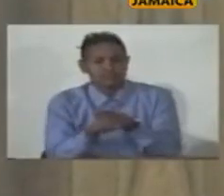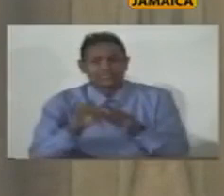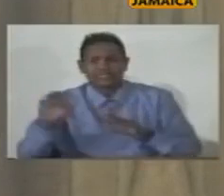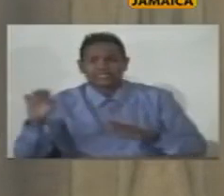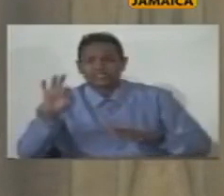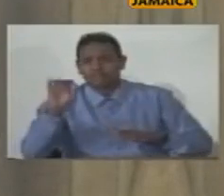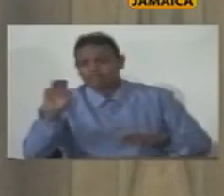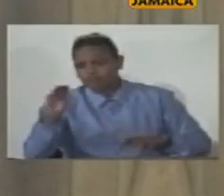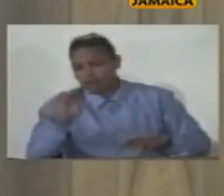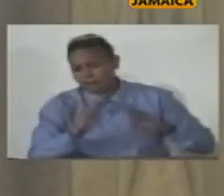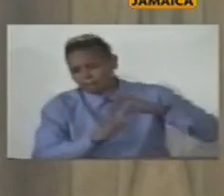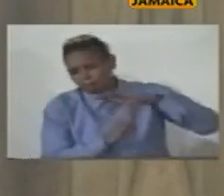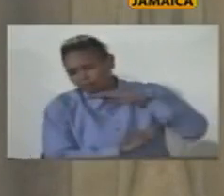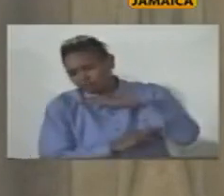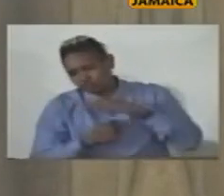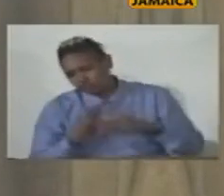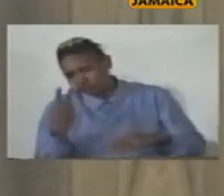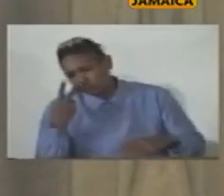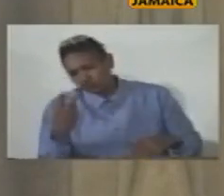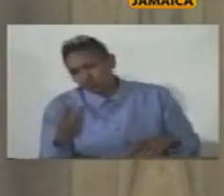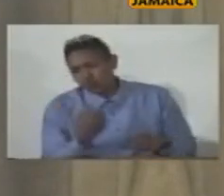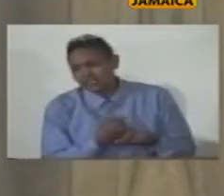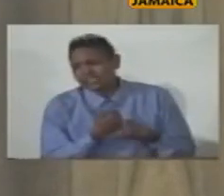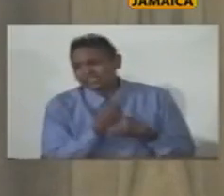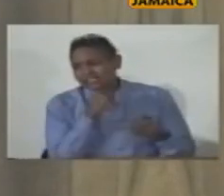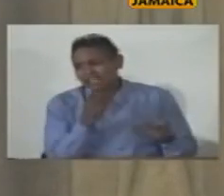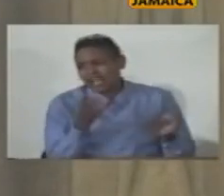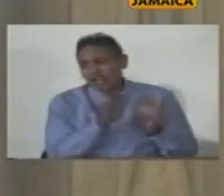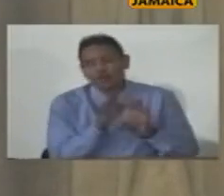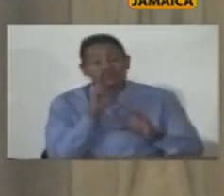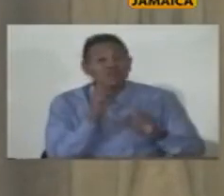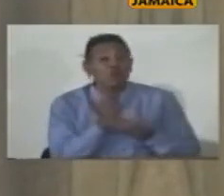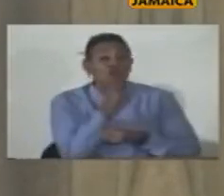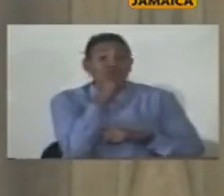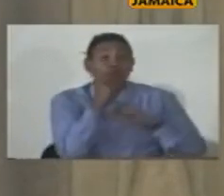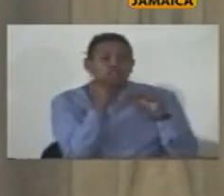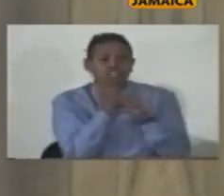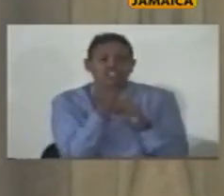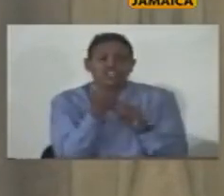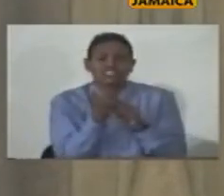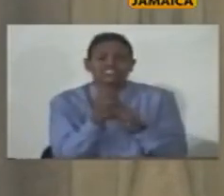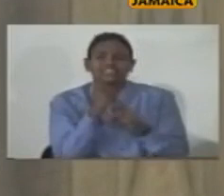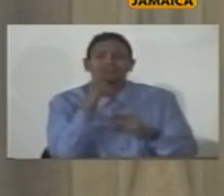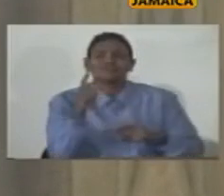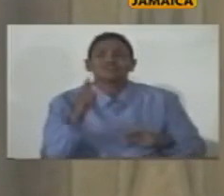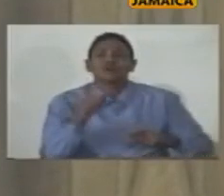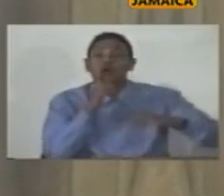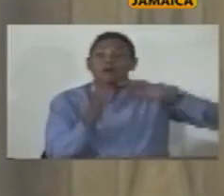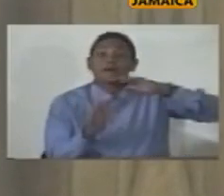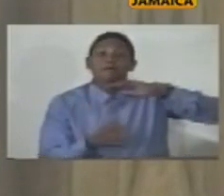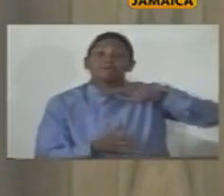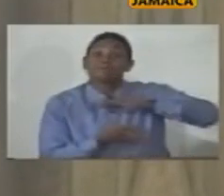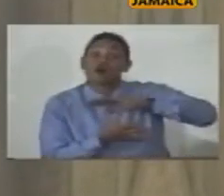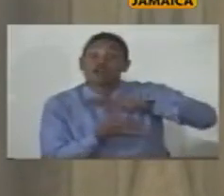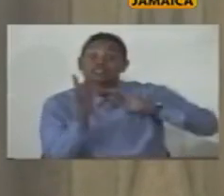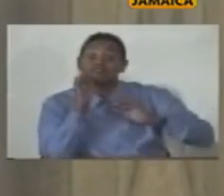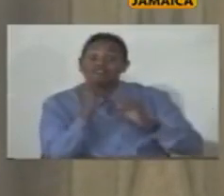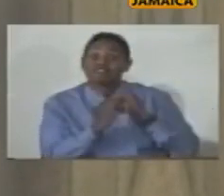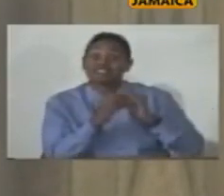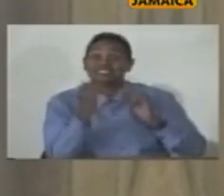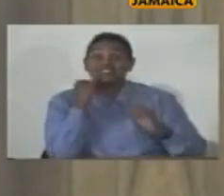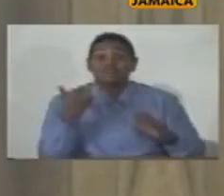Bridge, which was closed for over a year at the time and would have been a priority for fixing had we won that